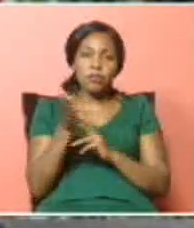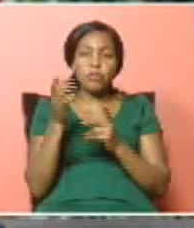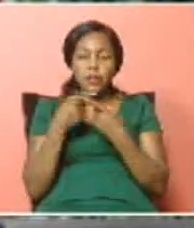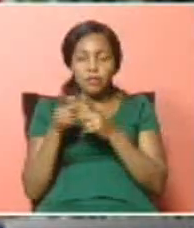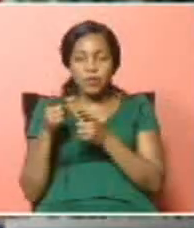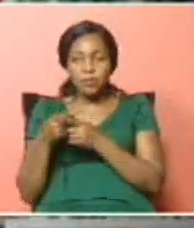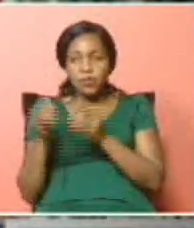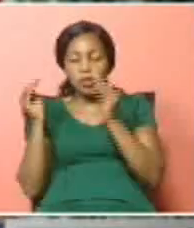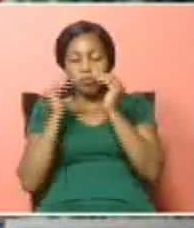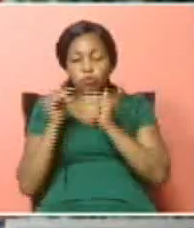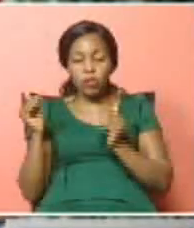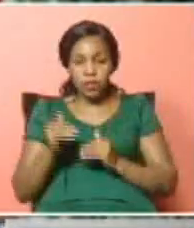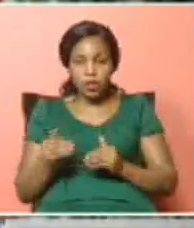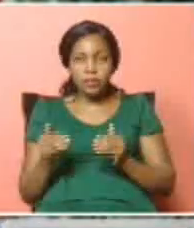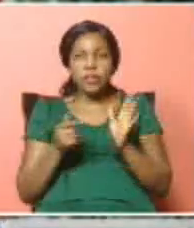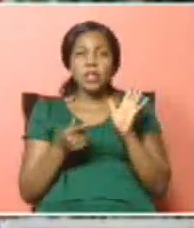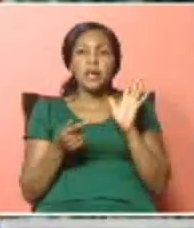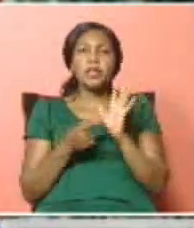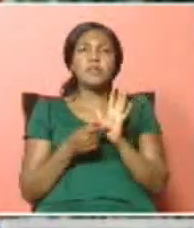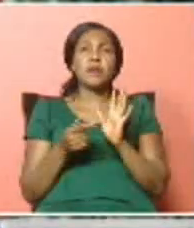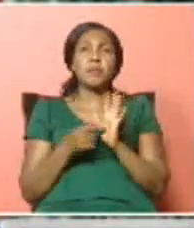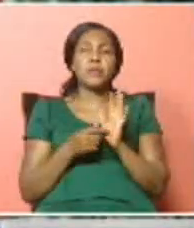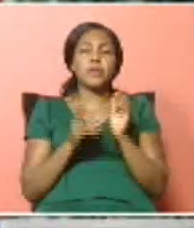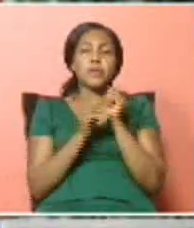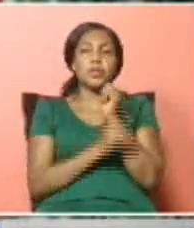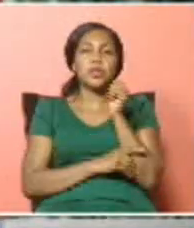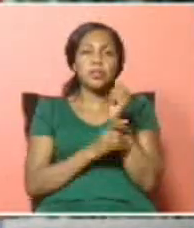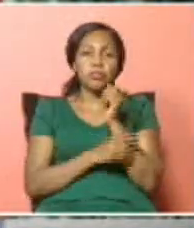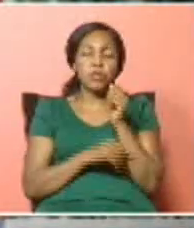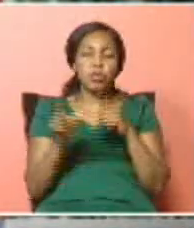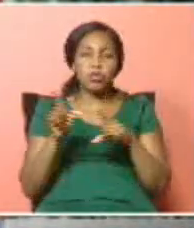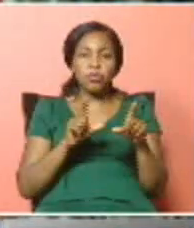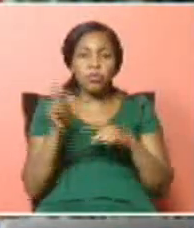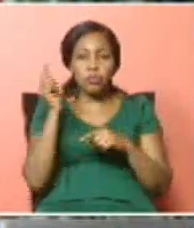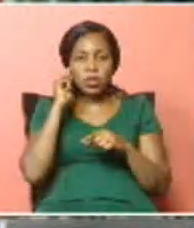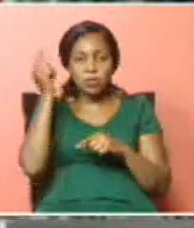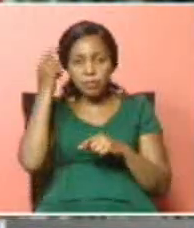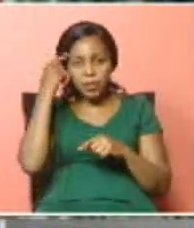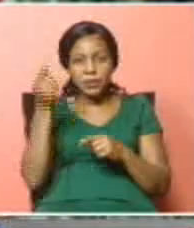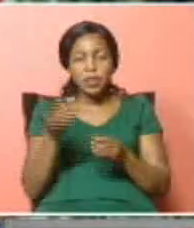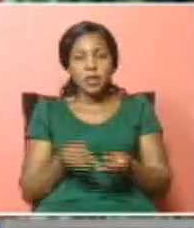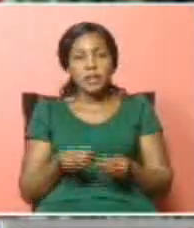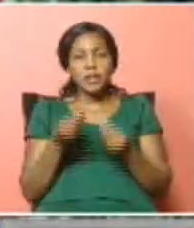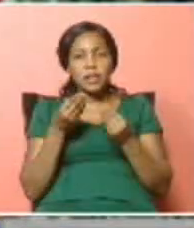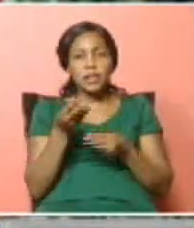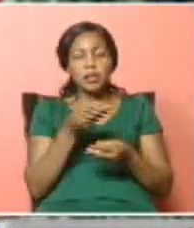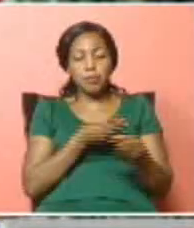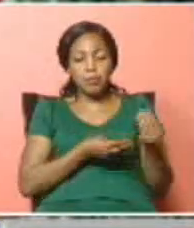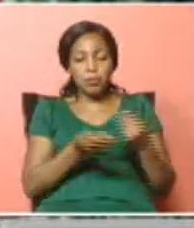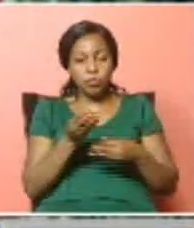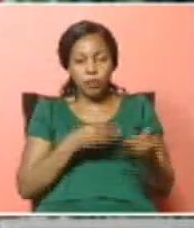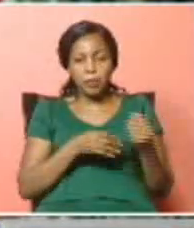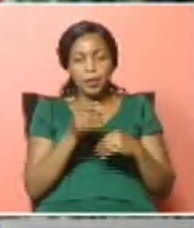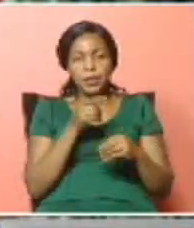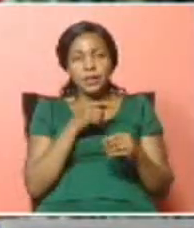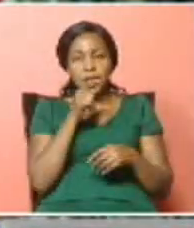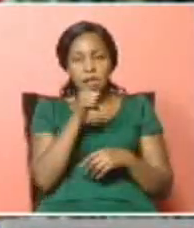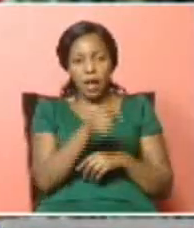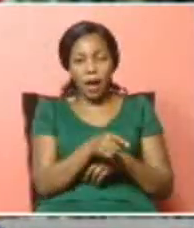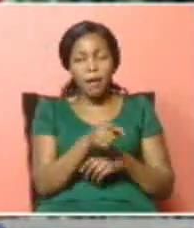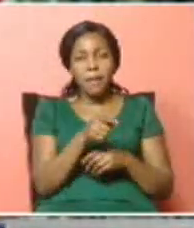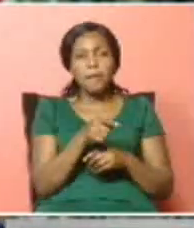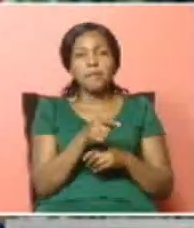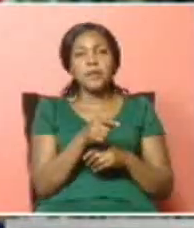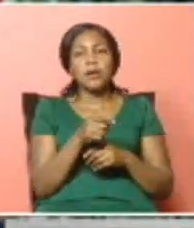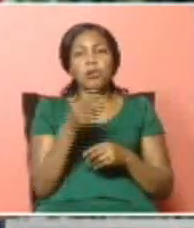existing structures. For example, at the district local government, procurements are supposed to be done by the procurement